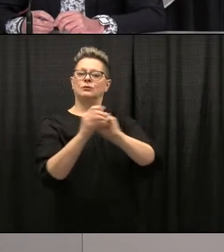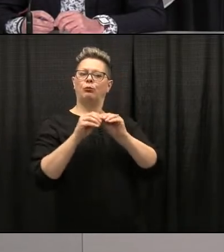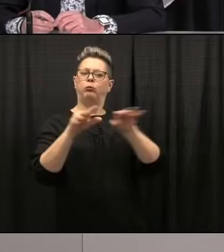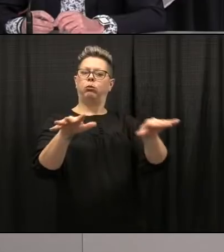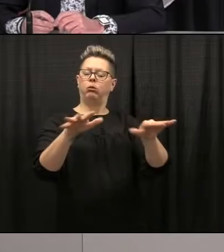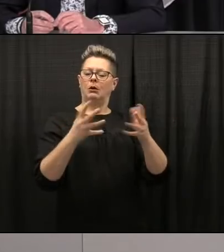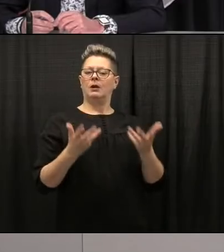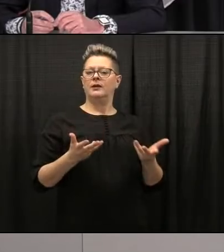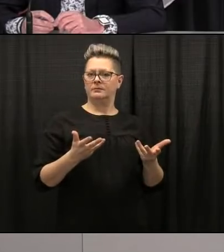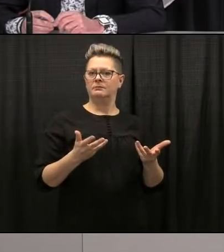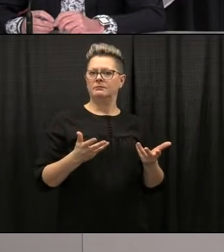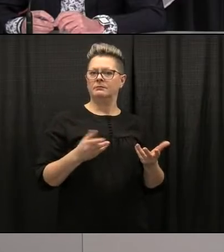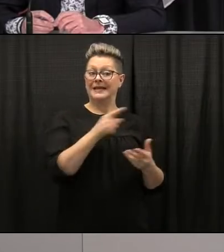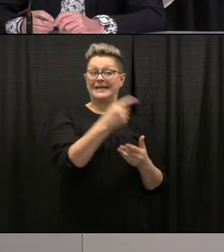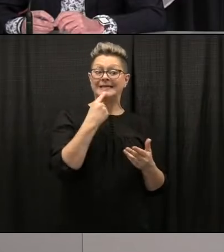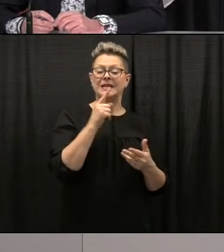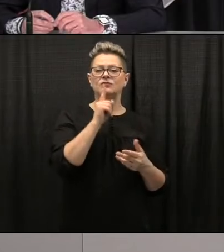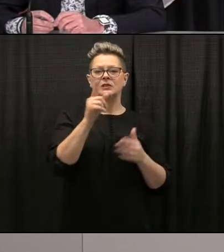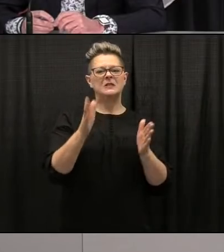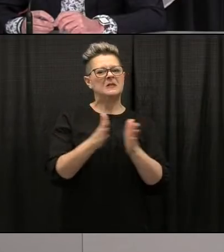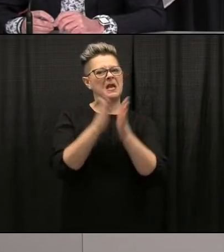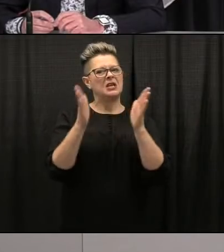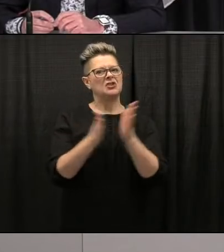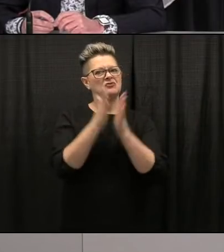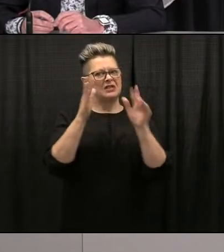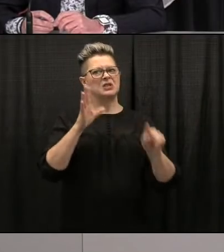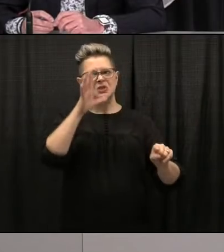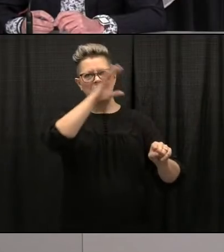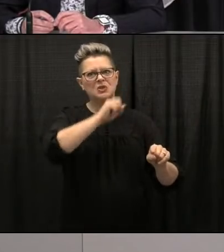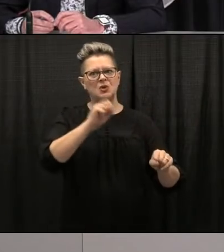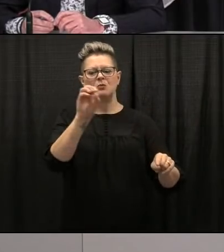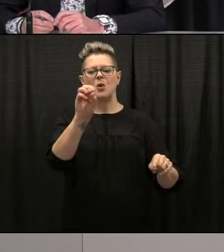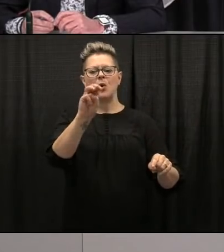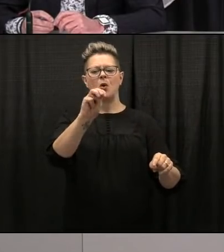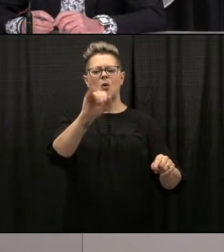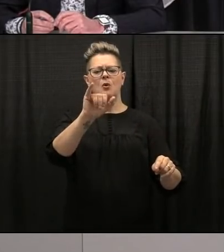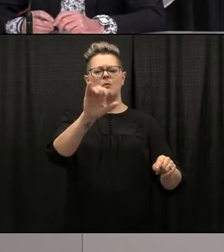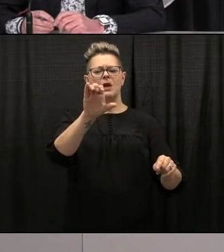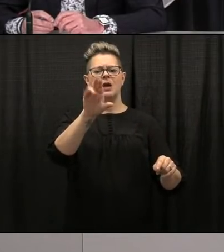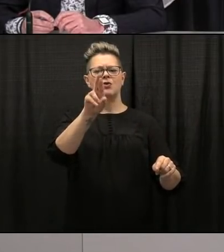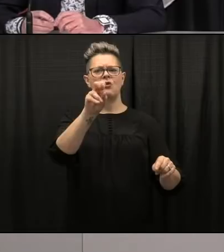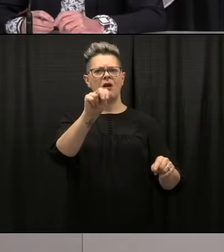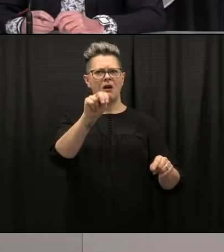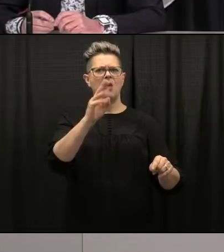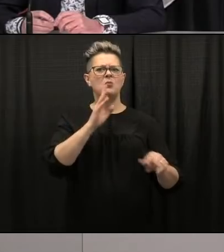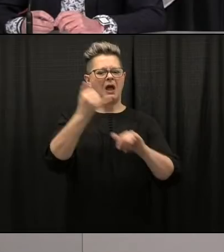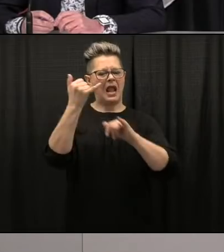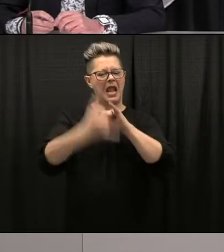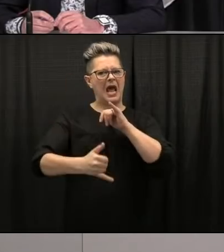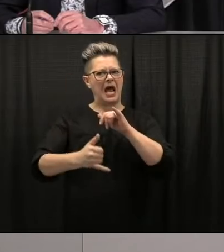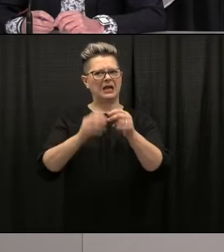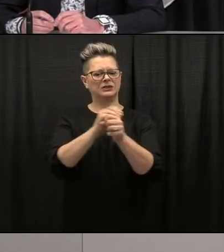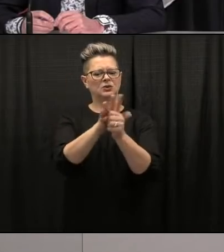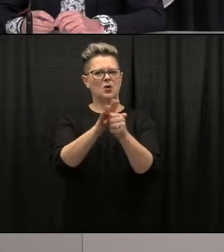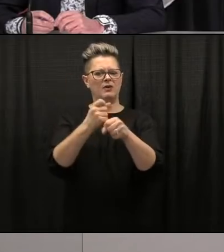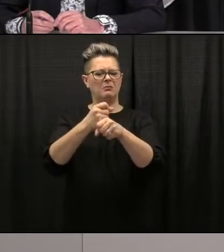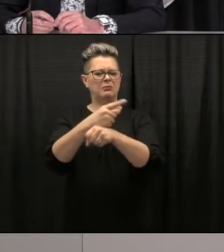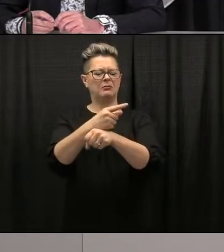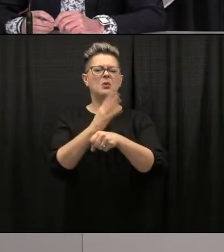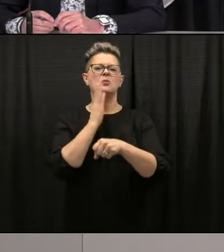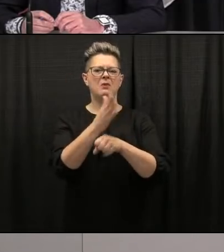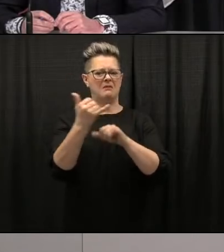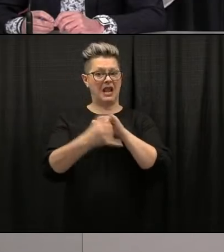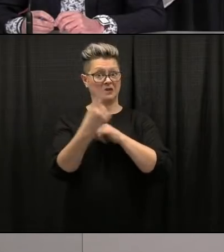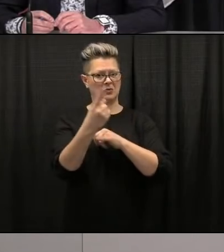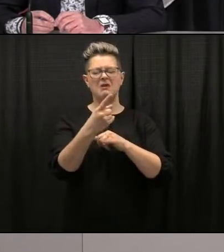he warned that it is dangerous to assume that Omicron will be the last variant or that we are in the end